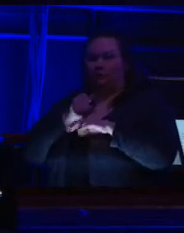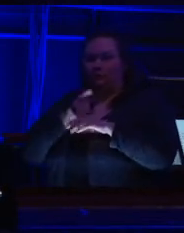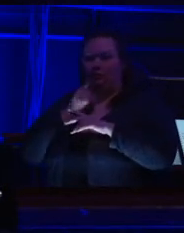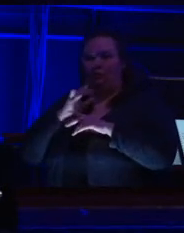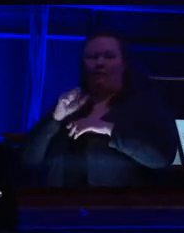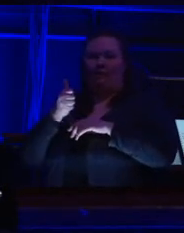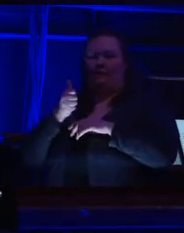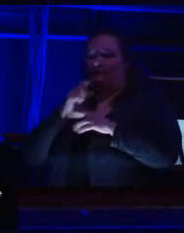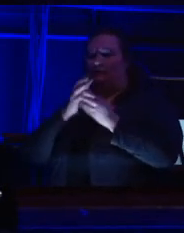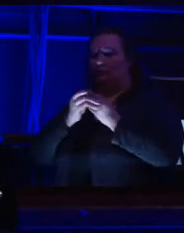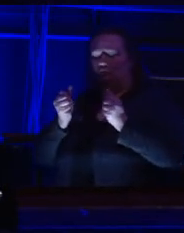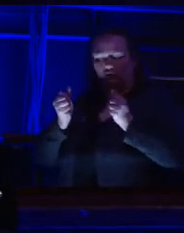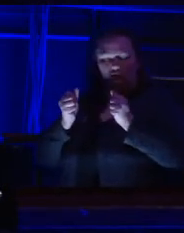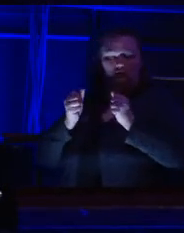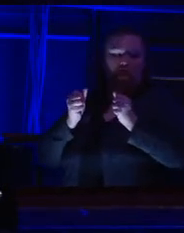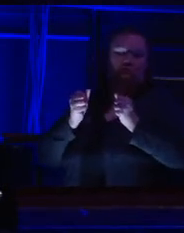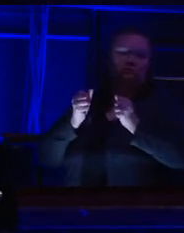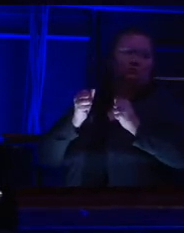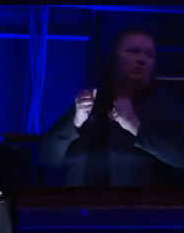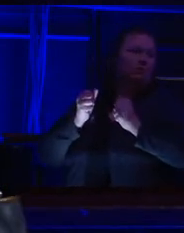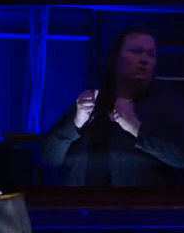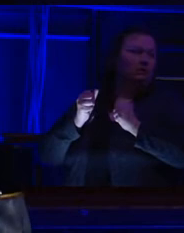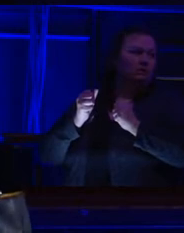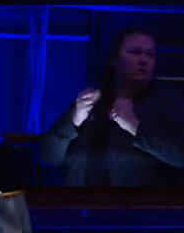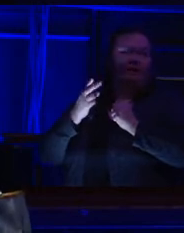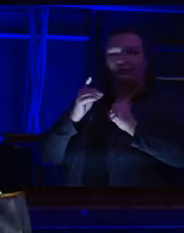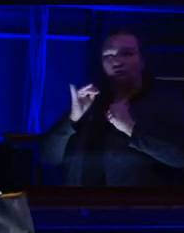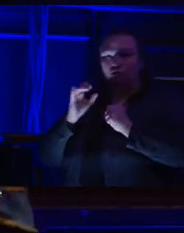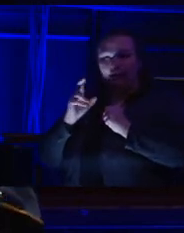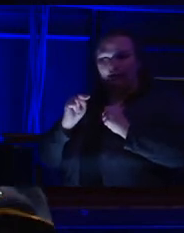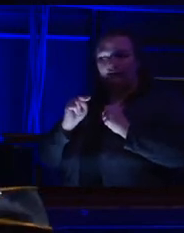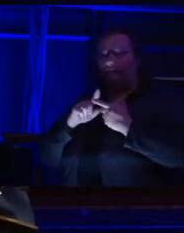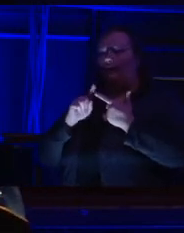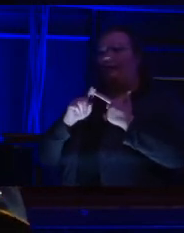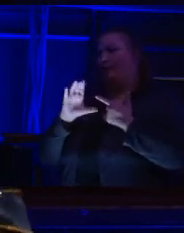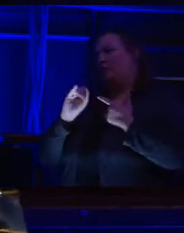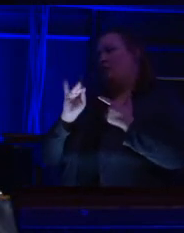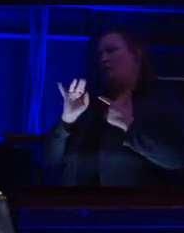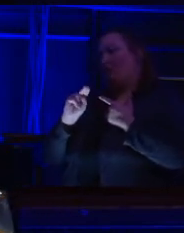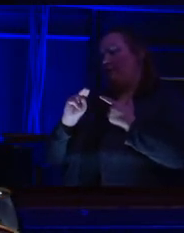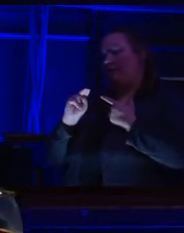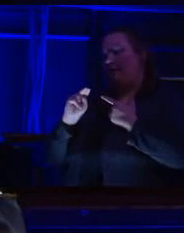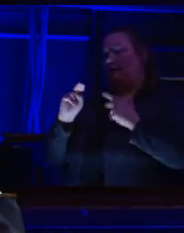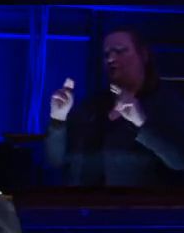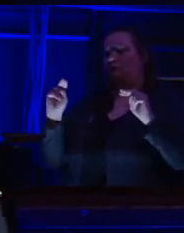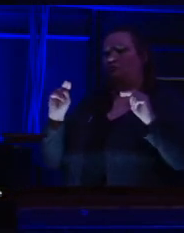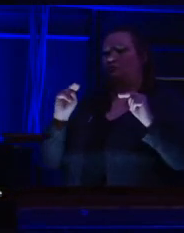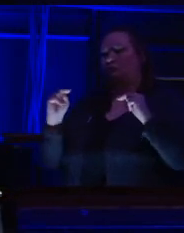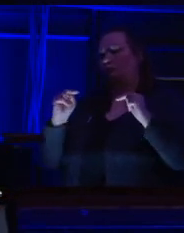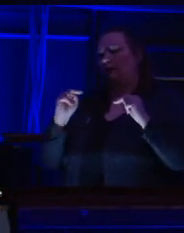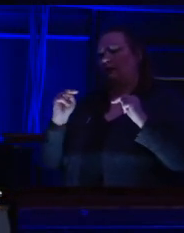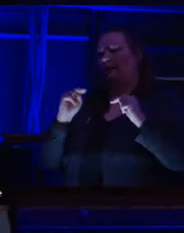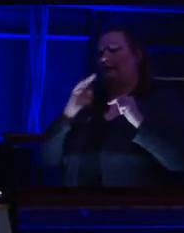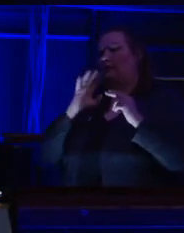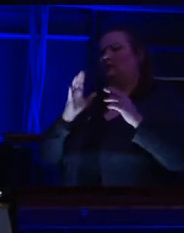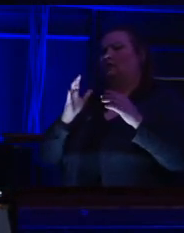Energy Solutions, MI Hydrogen, and the Carbon Neutrality Acceleration